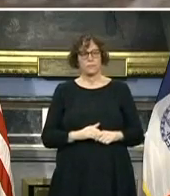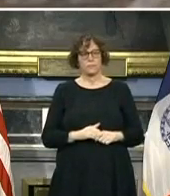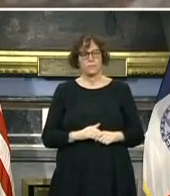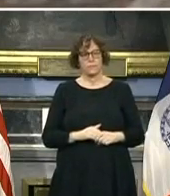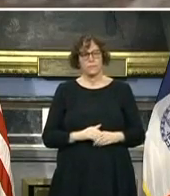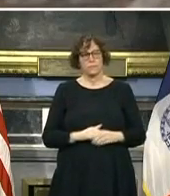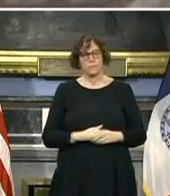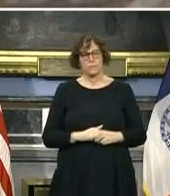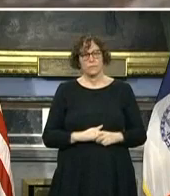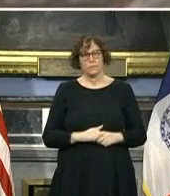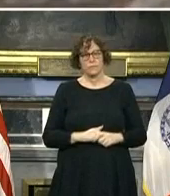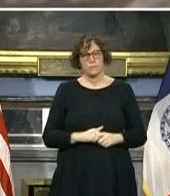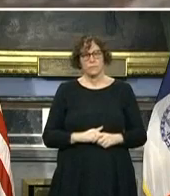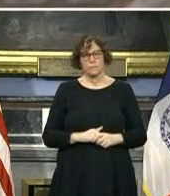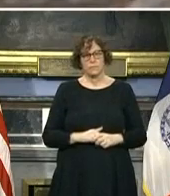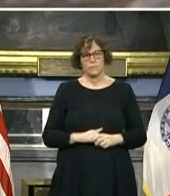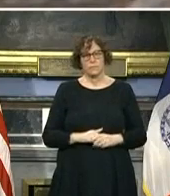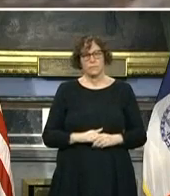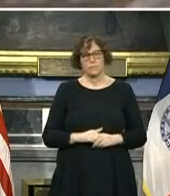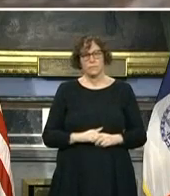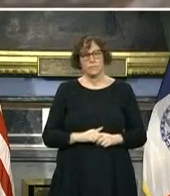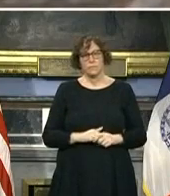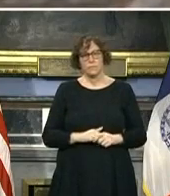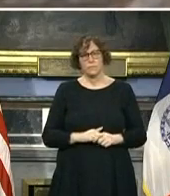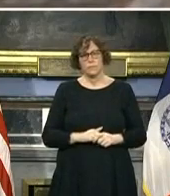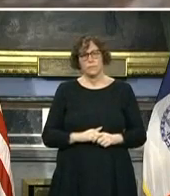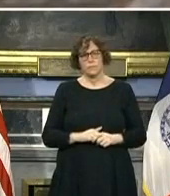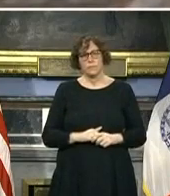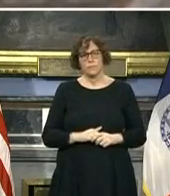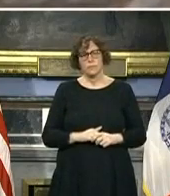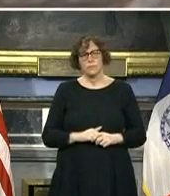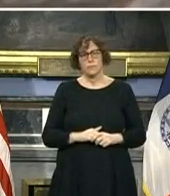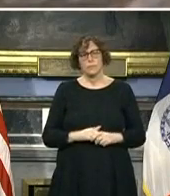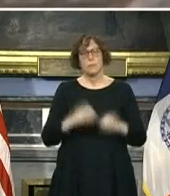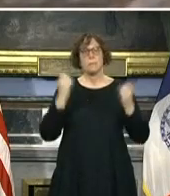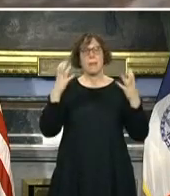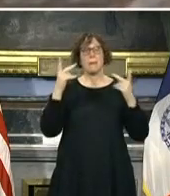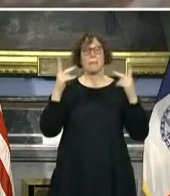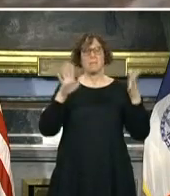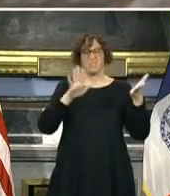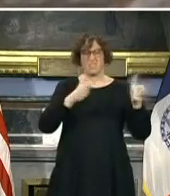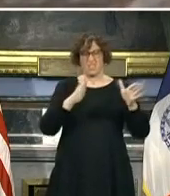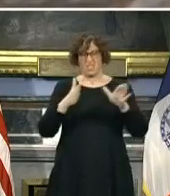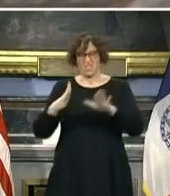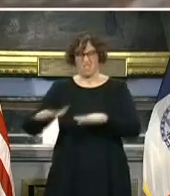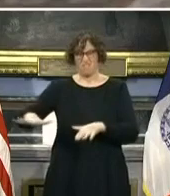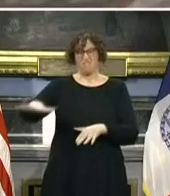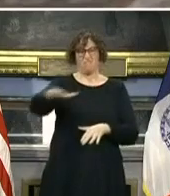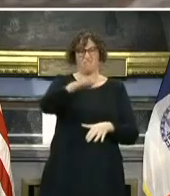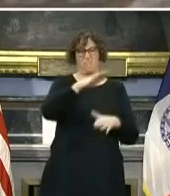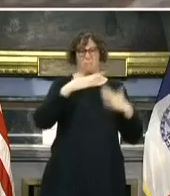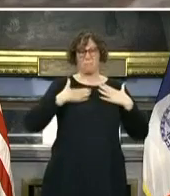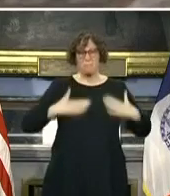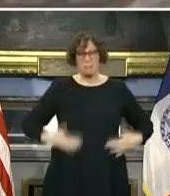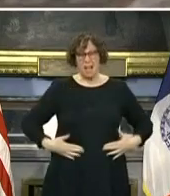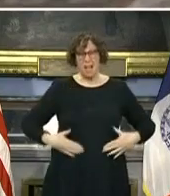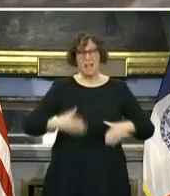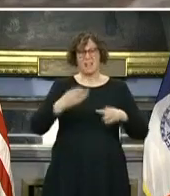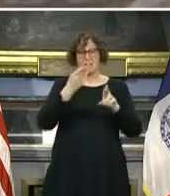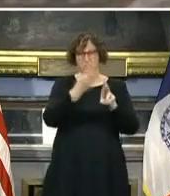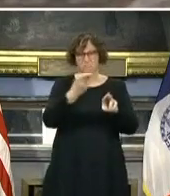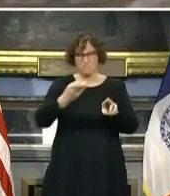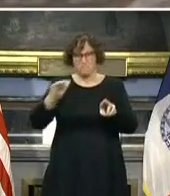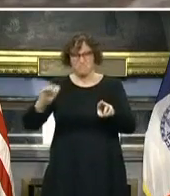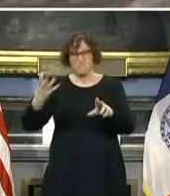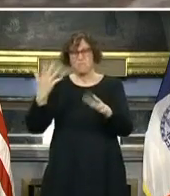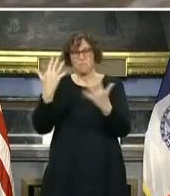backlog of bodies waiting for crematoriums, as there are a finite amount in New York City. So there's going to kind of be a waiting list and a